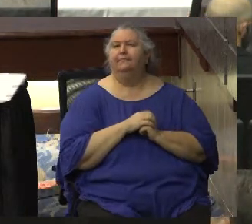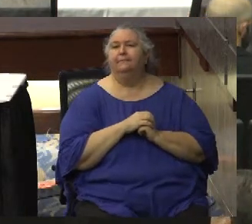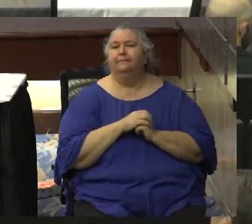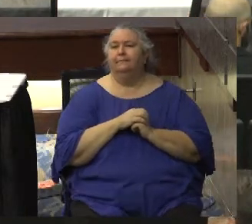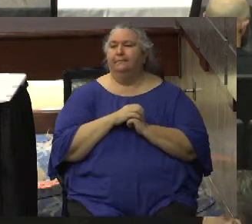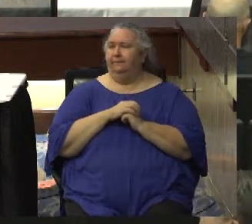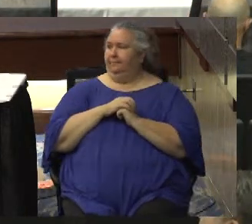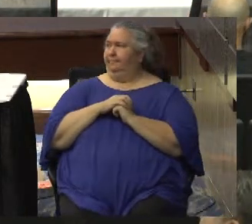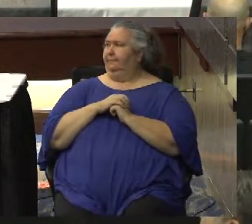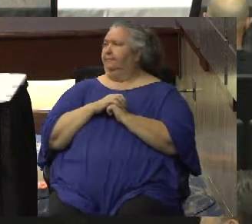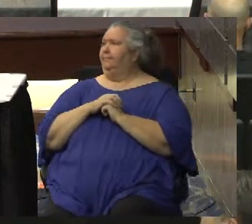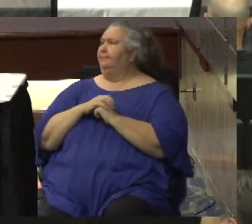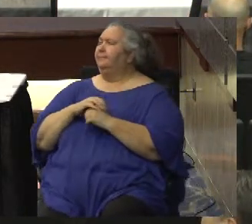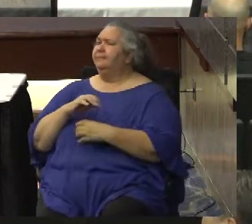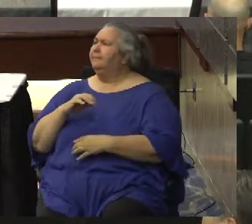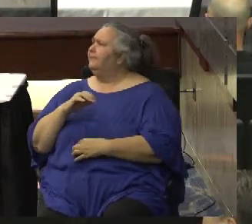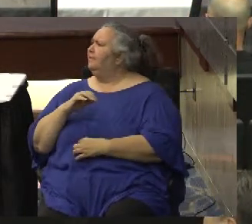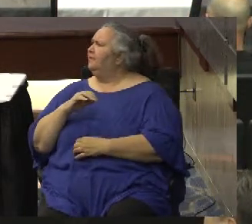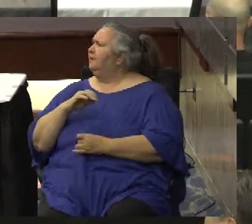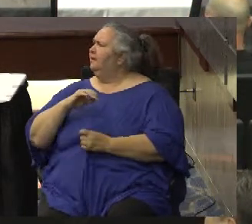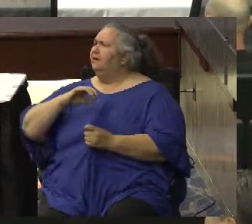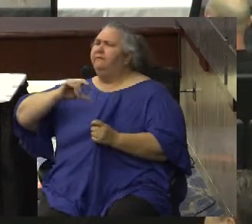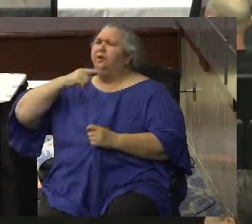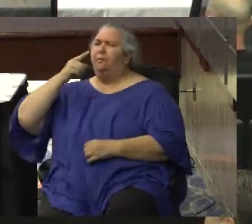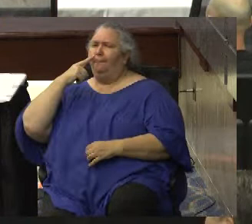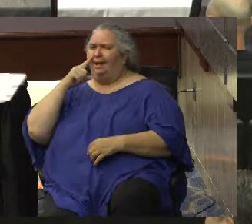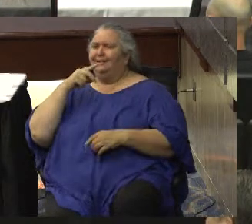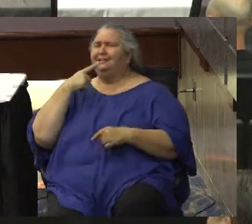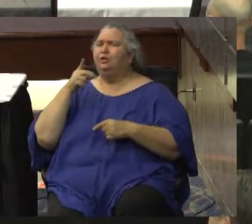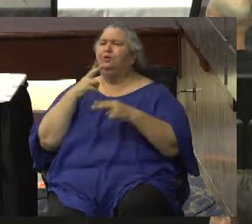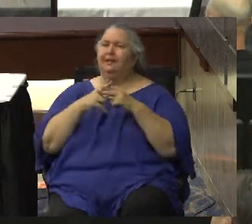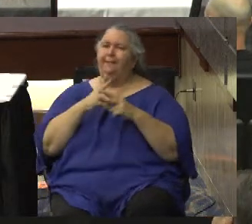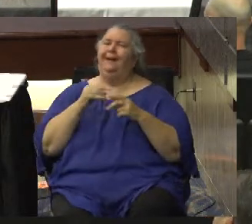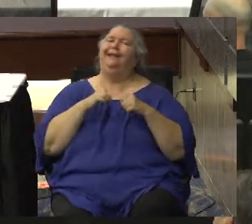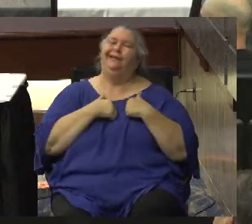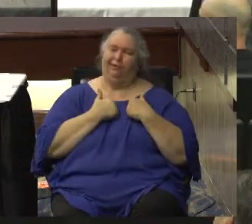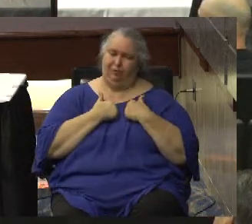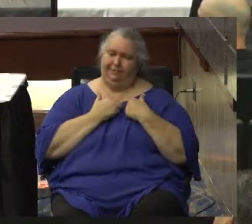Please come to the podium and, if you don't mind, say your name and address for the record.